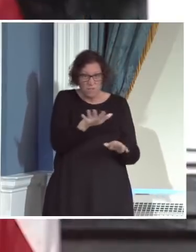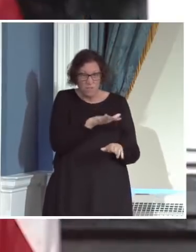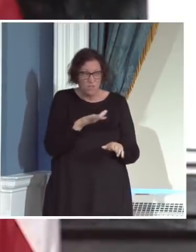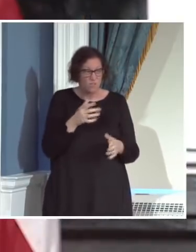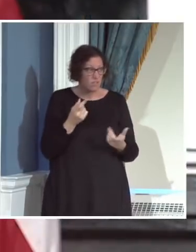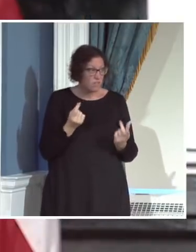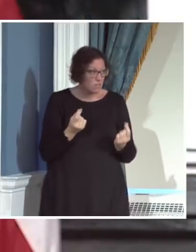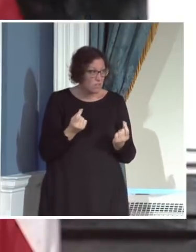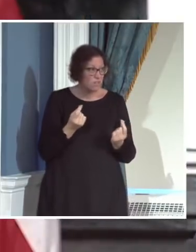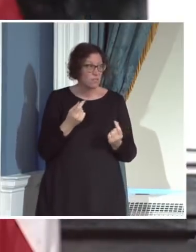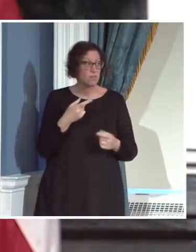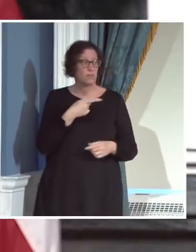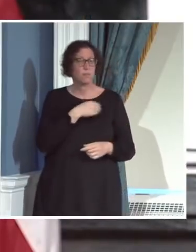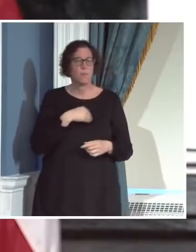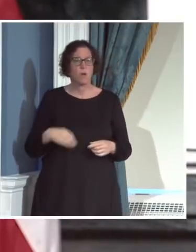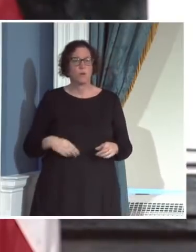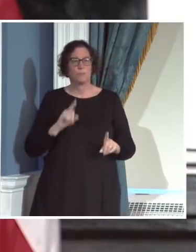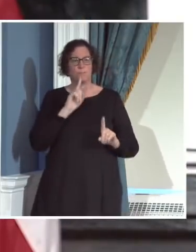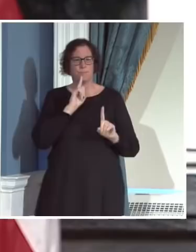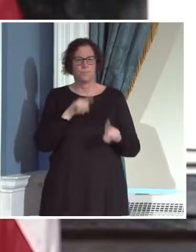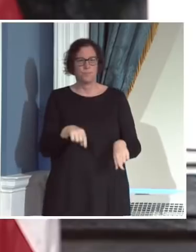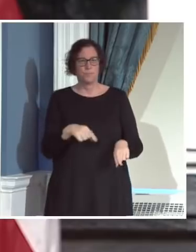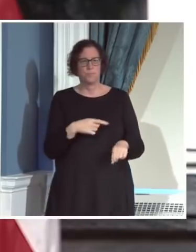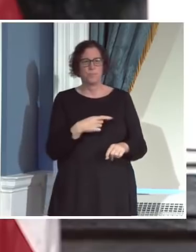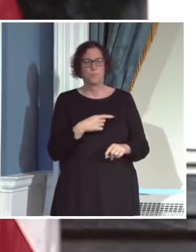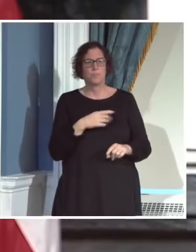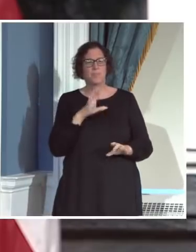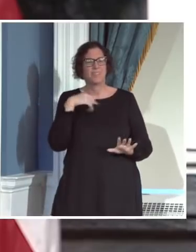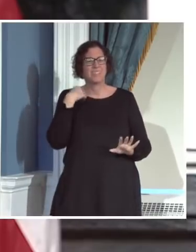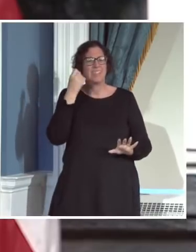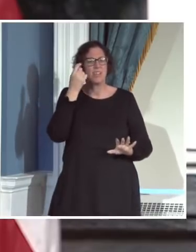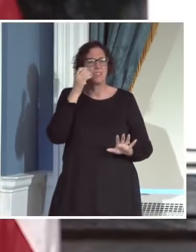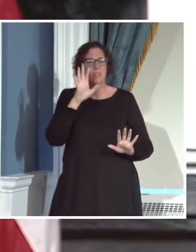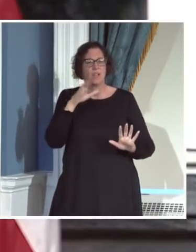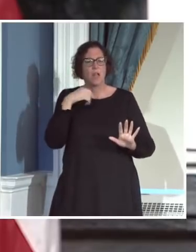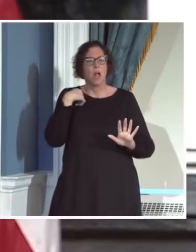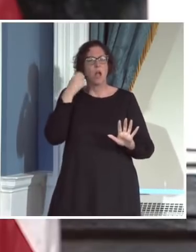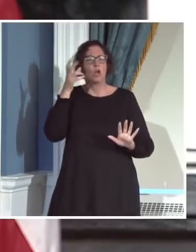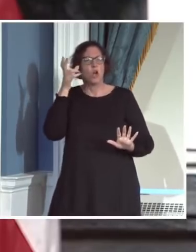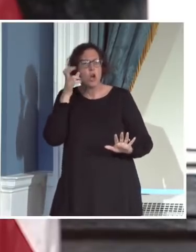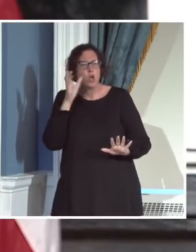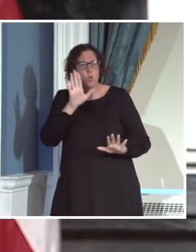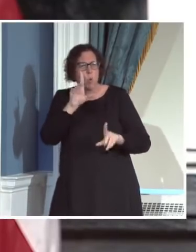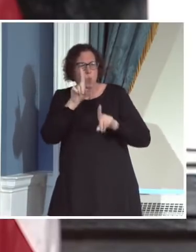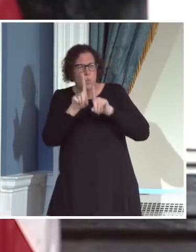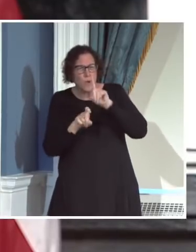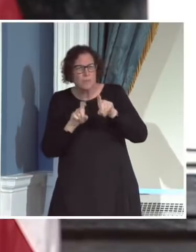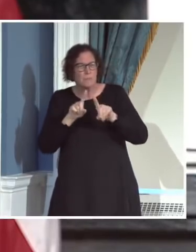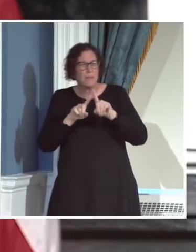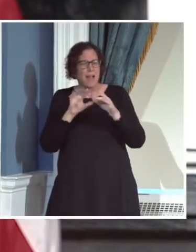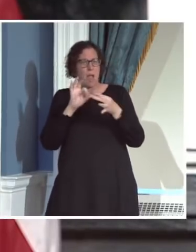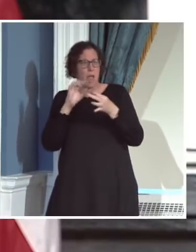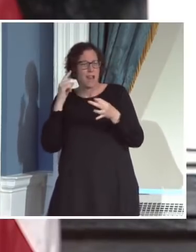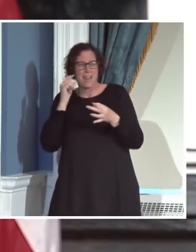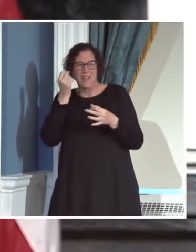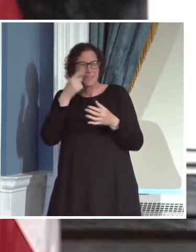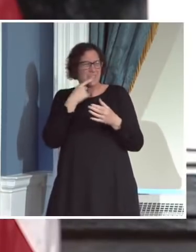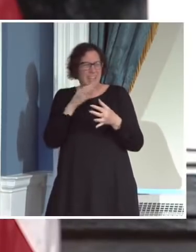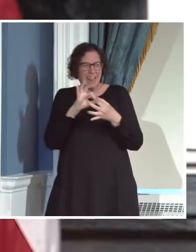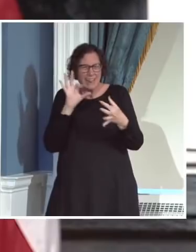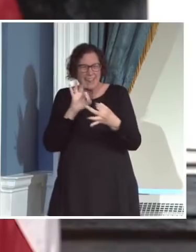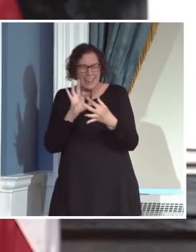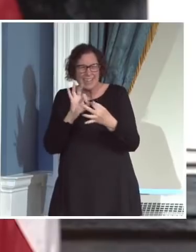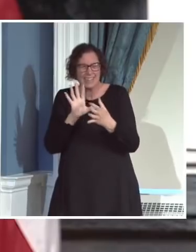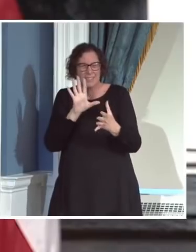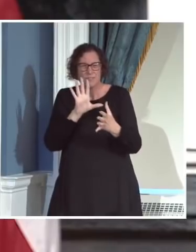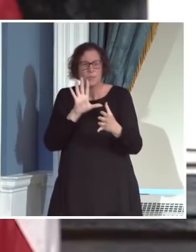Yeah, Rima, let me respond to. I heard your question pretty clearly. Just so you know, your line was kind of skipping in and out, but got enough of your